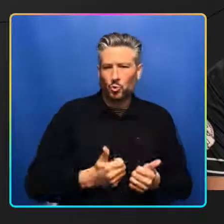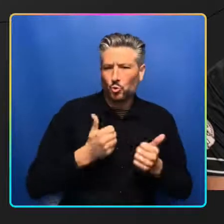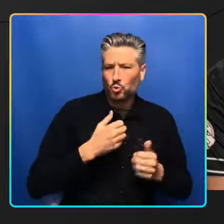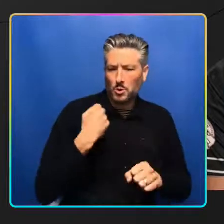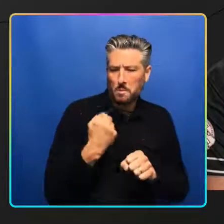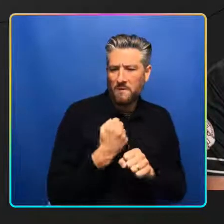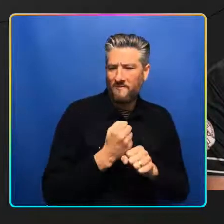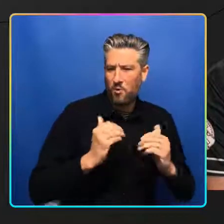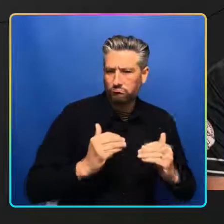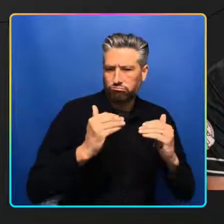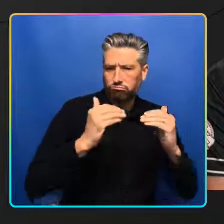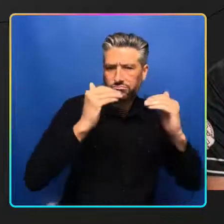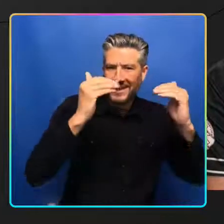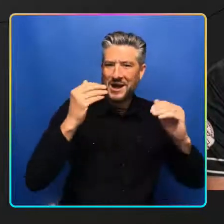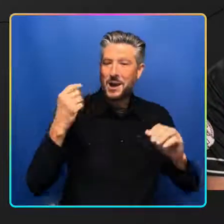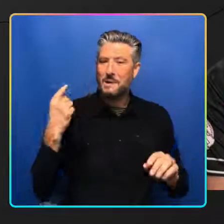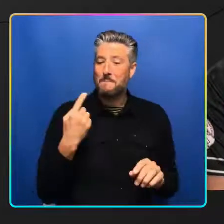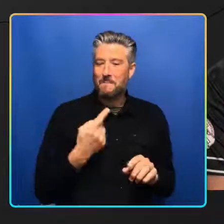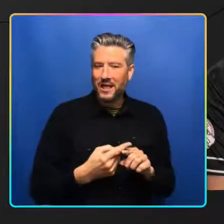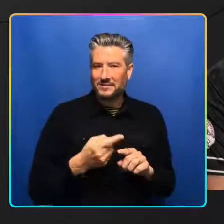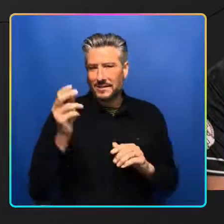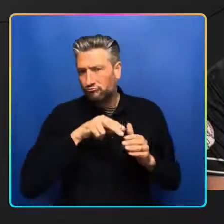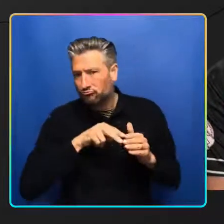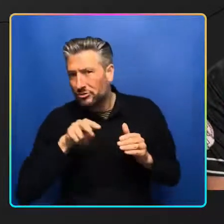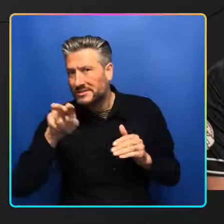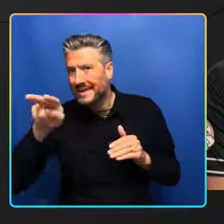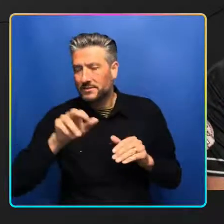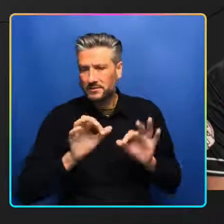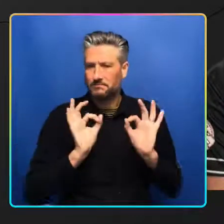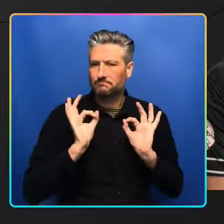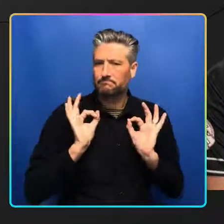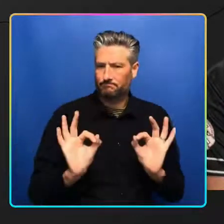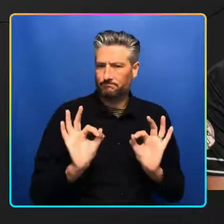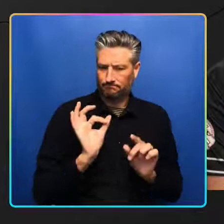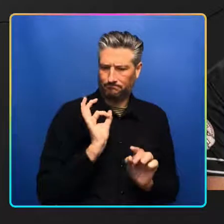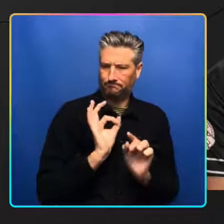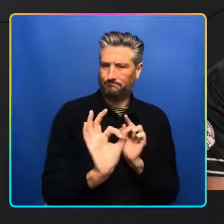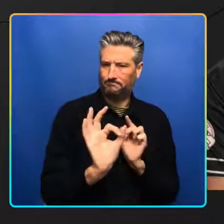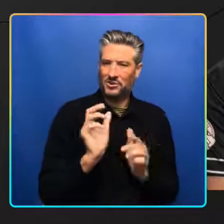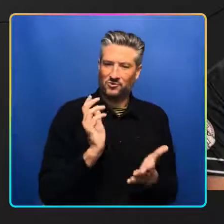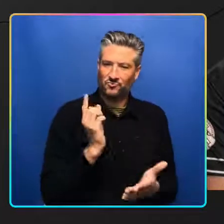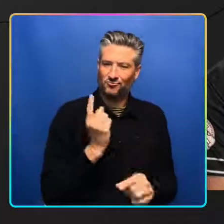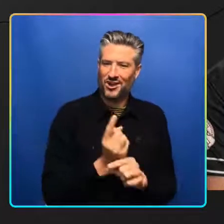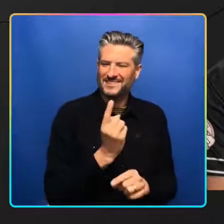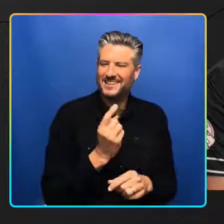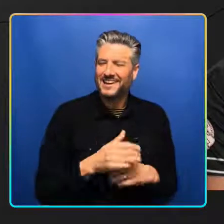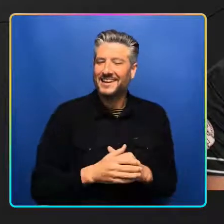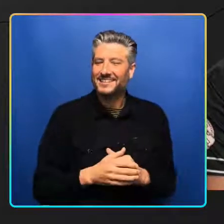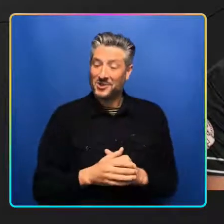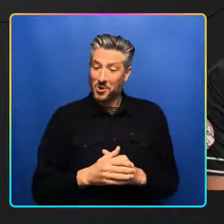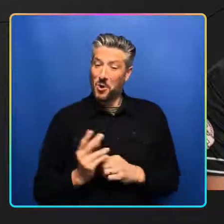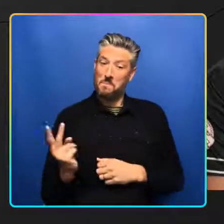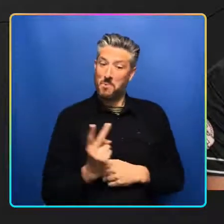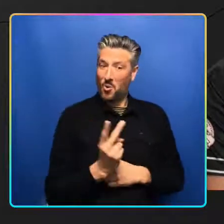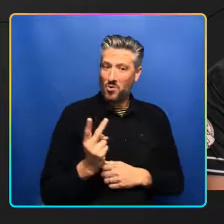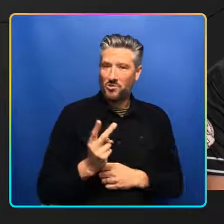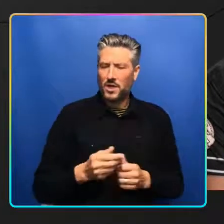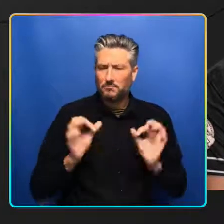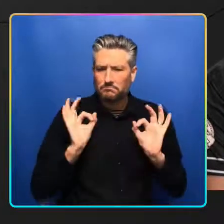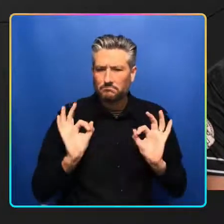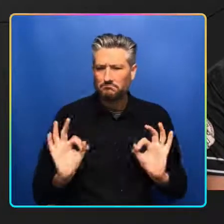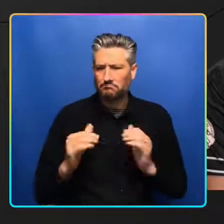So then, so both of them, they are trying to do their best in their roles, but at the same time, just to get